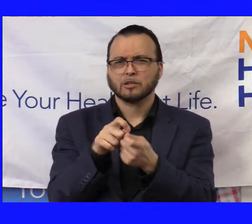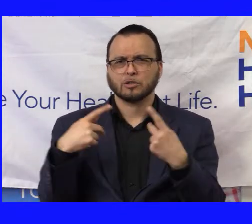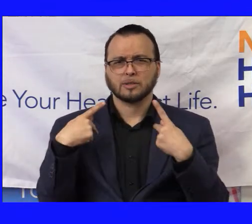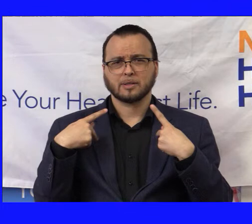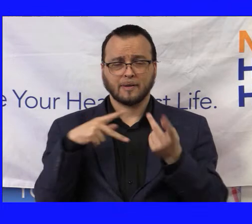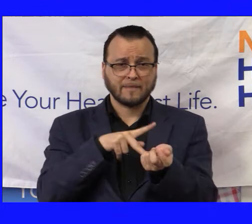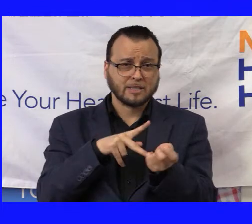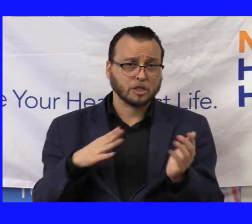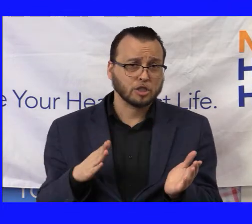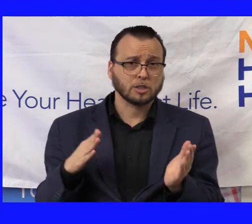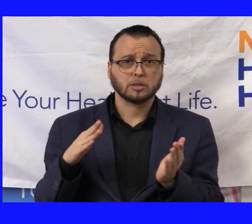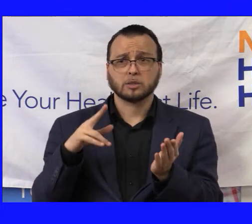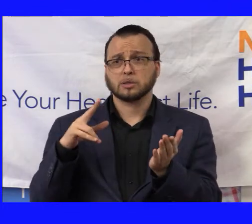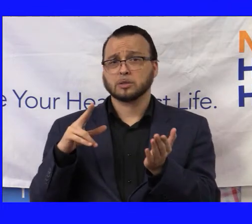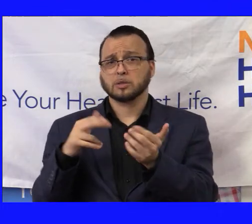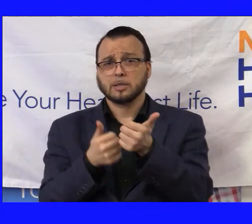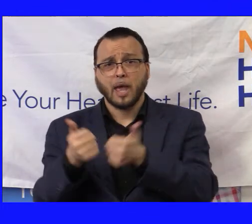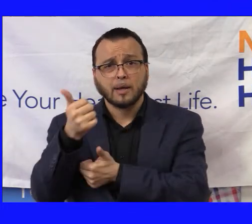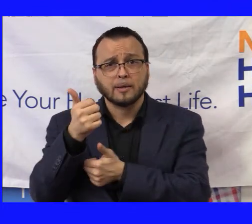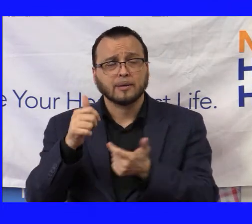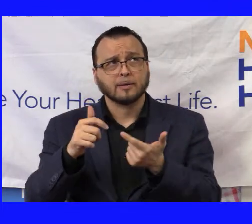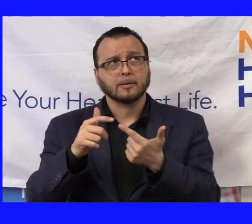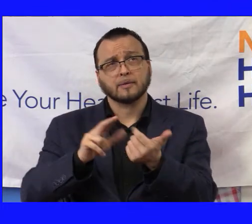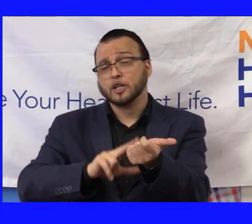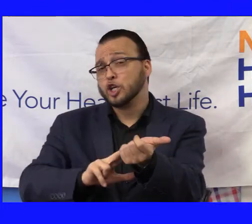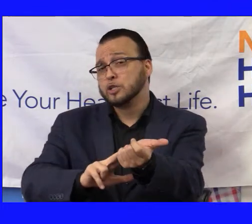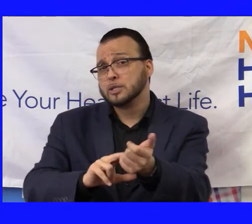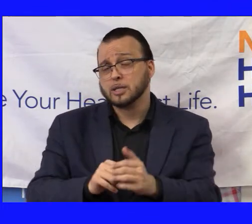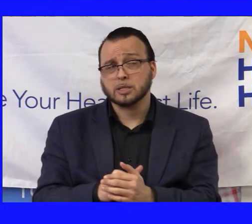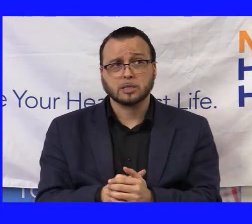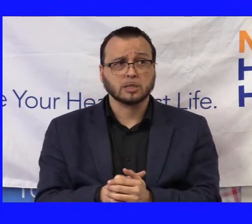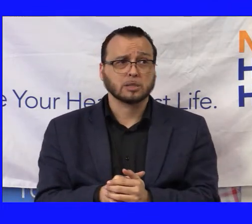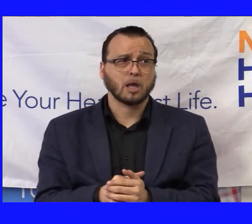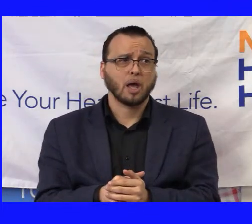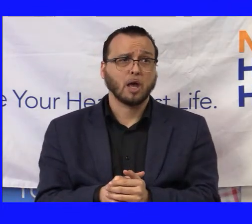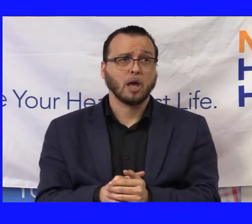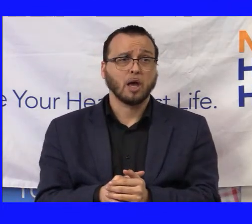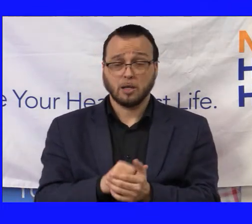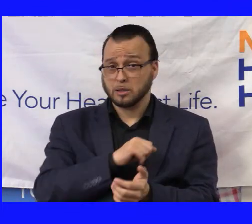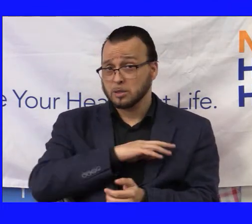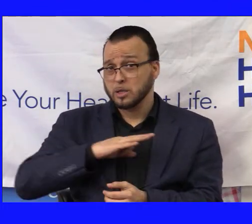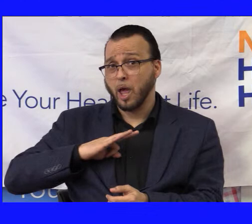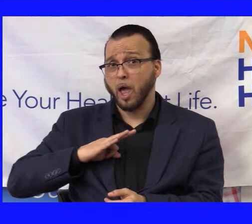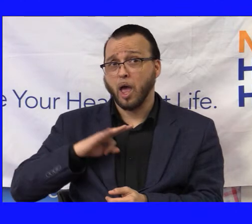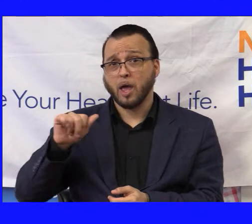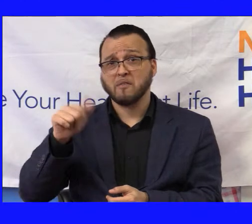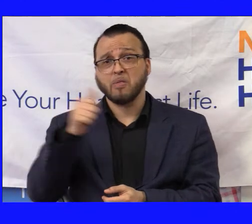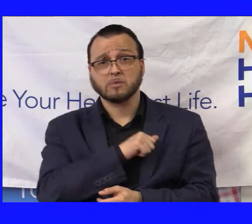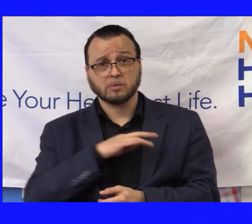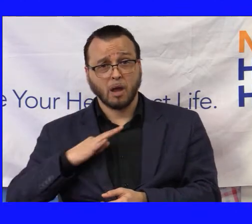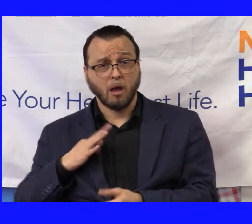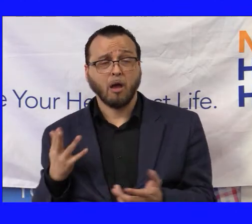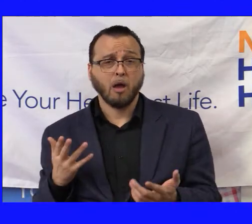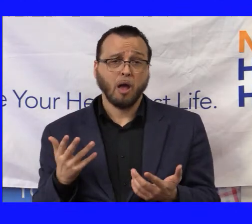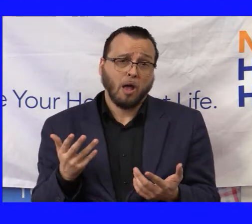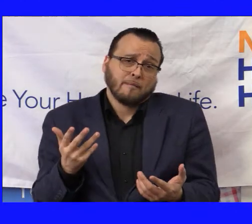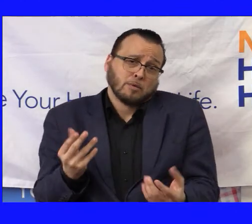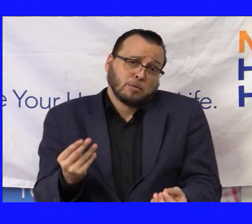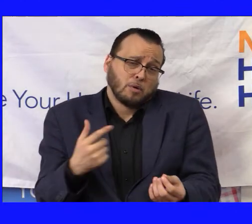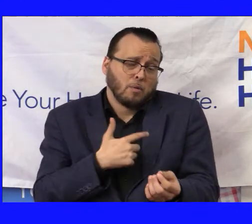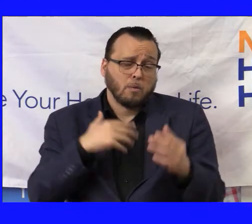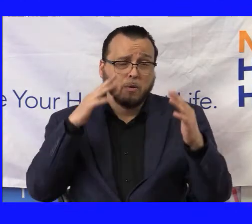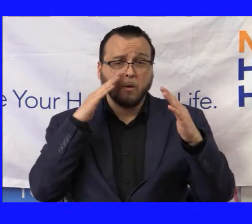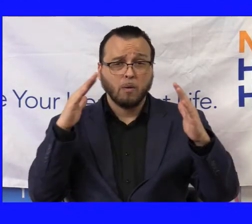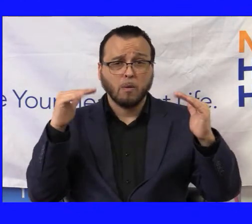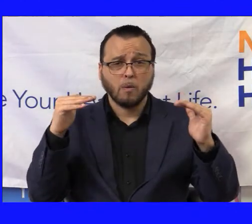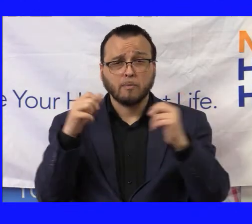physicians, the executives, the nurses, and staff, other staff. So I hope that